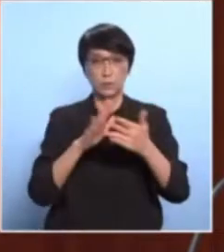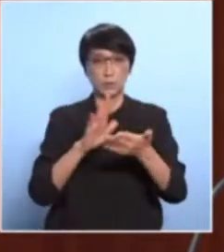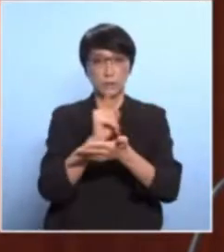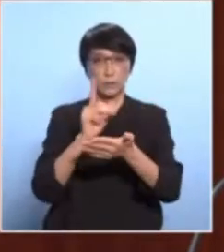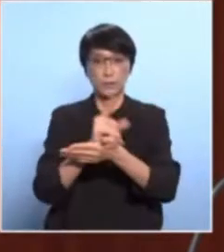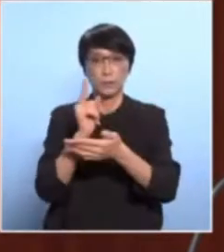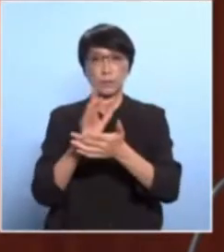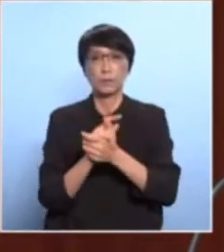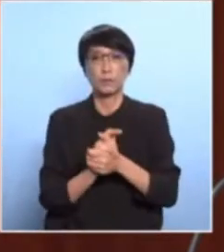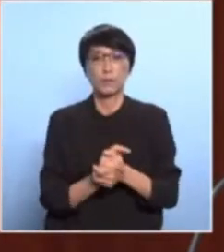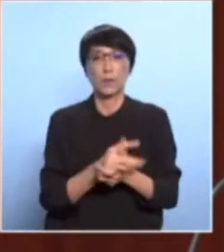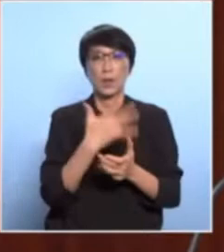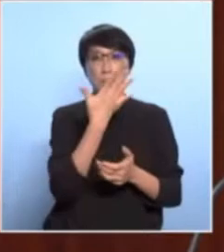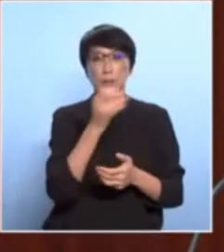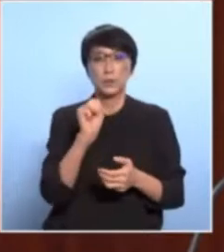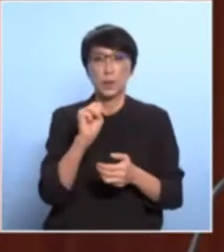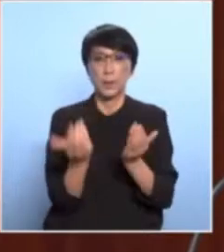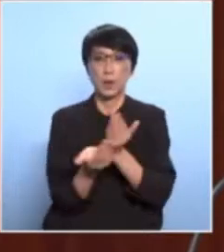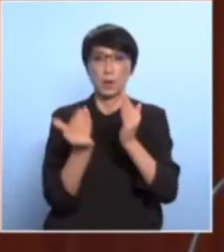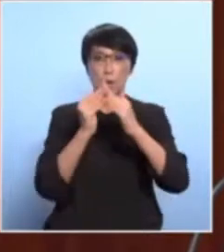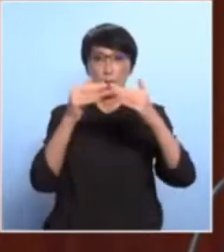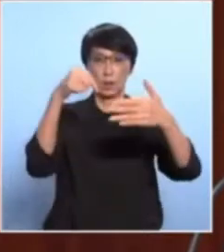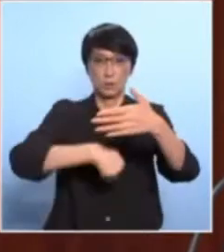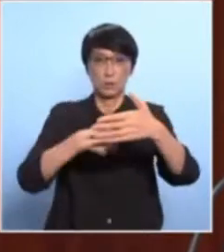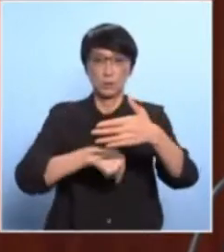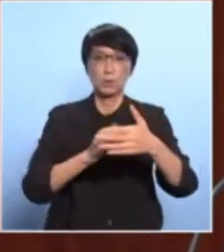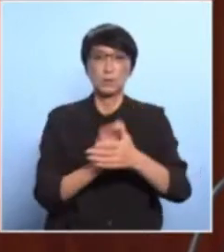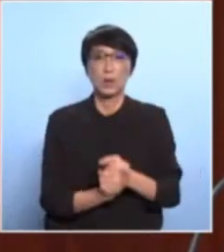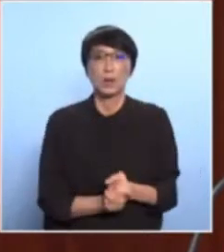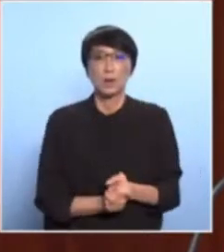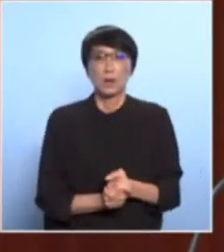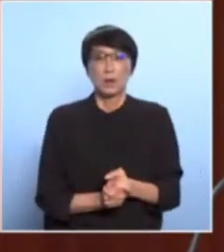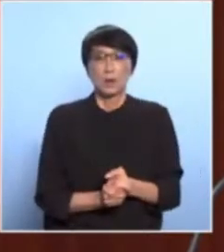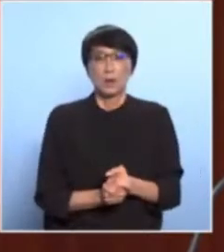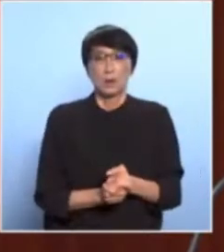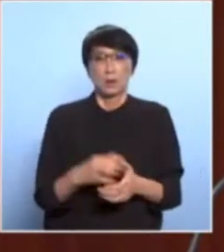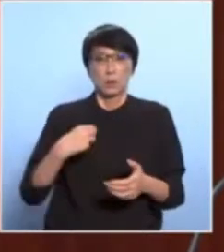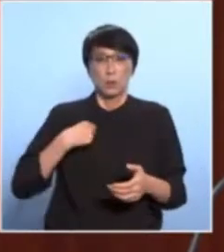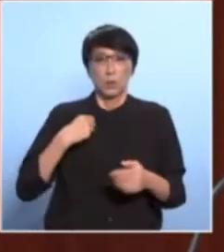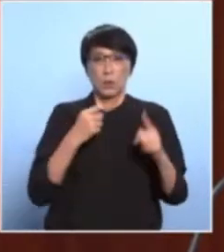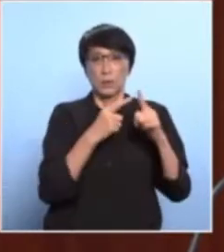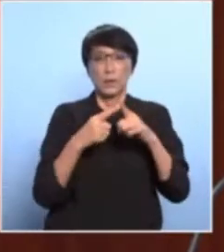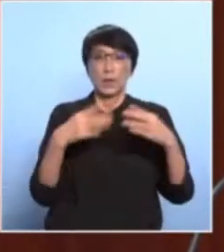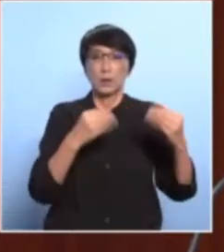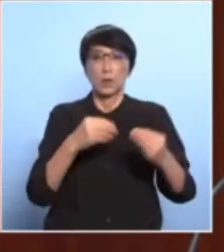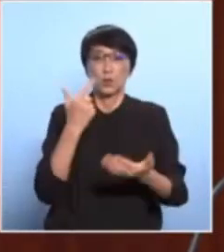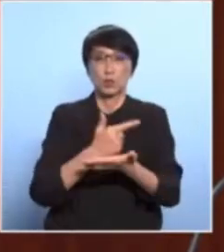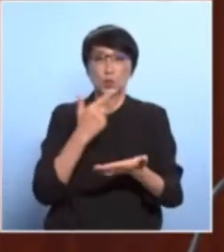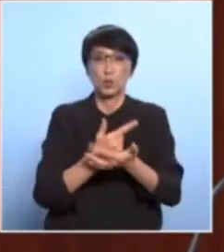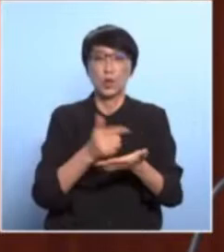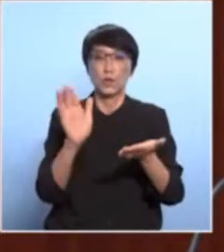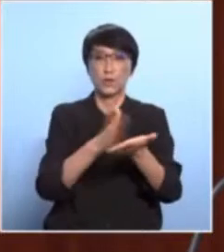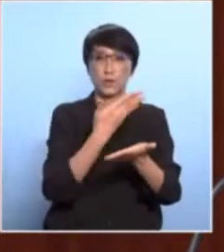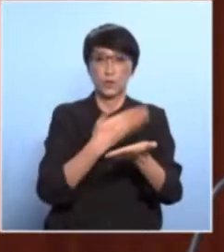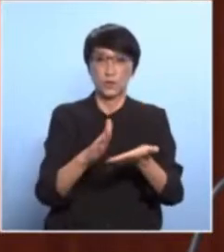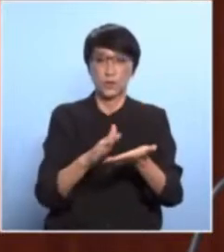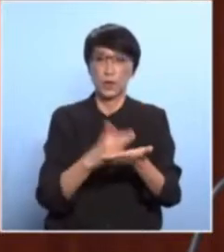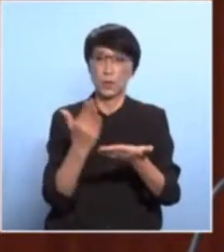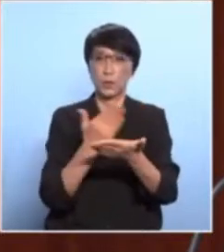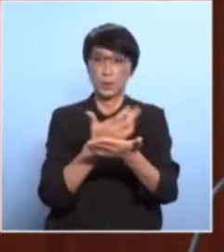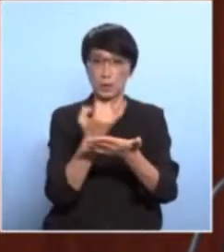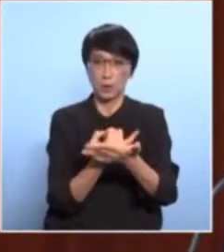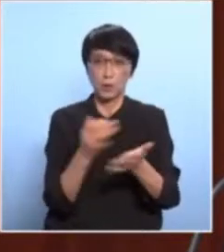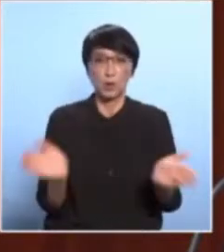will also conduct regular focus inspections on the implementation of national education, with plans to inspect at least 50 schools every